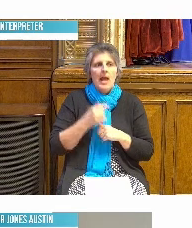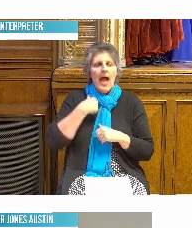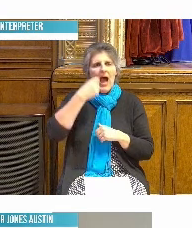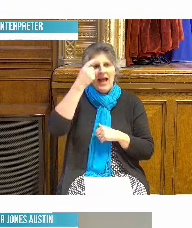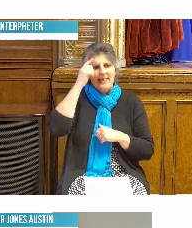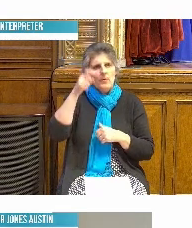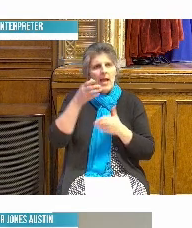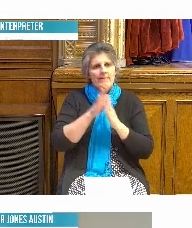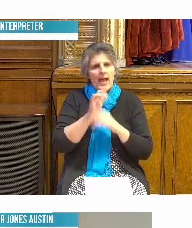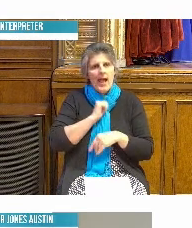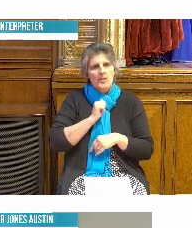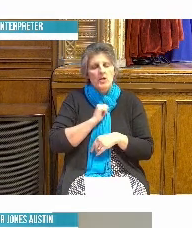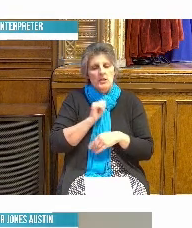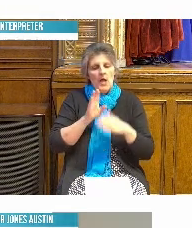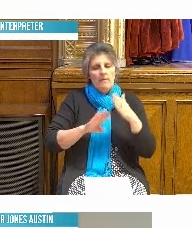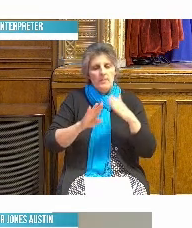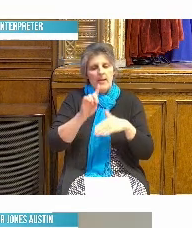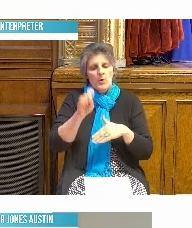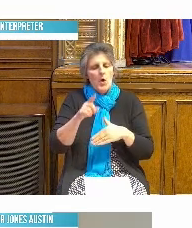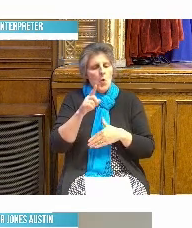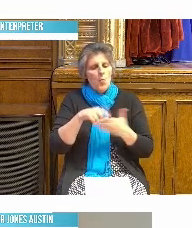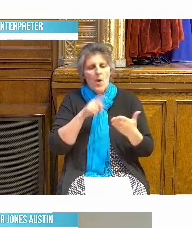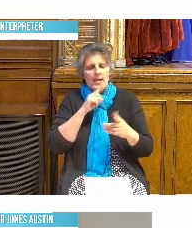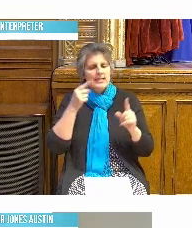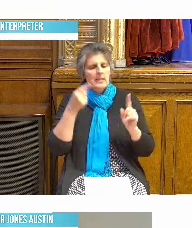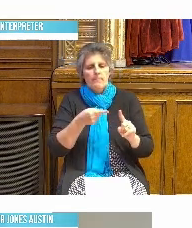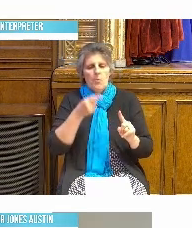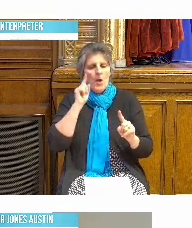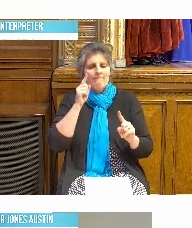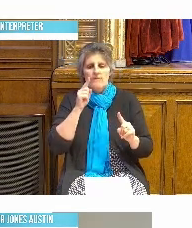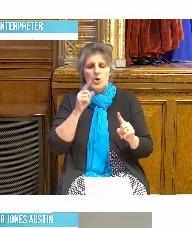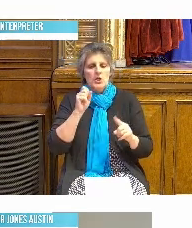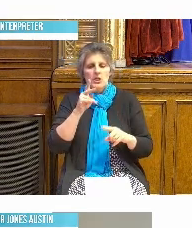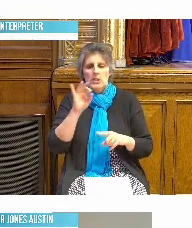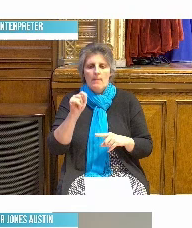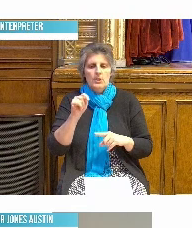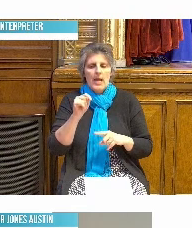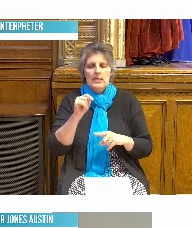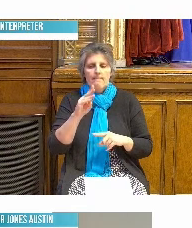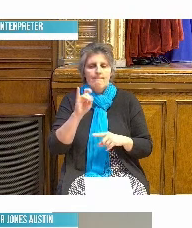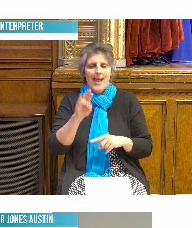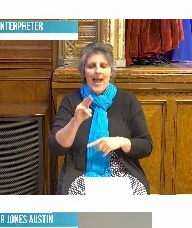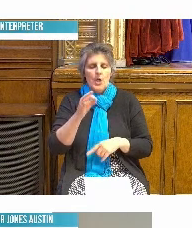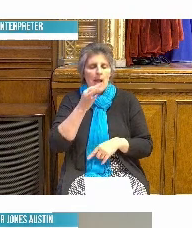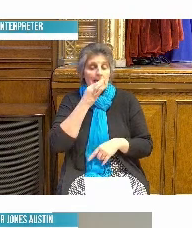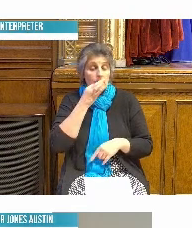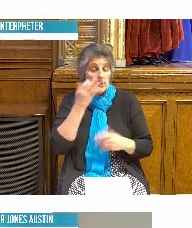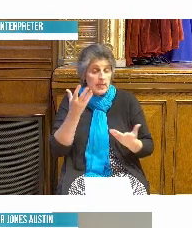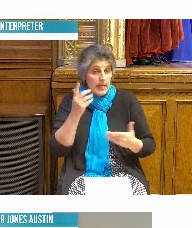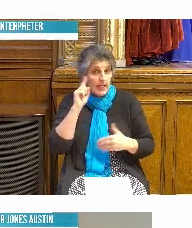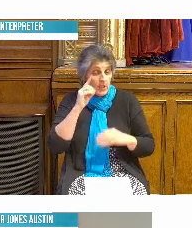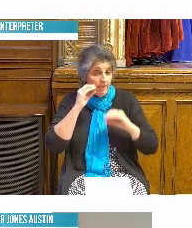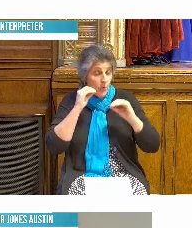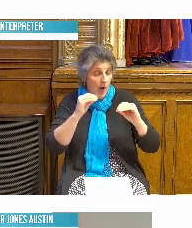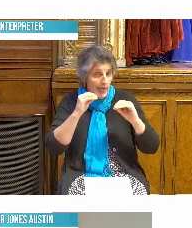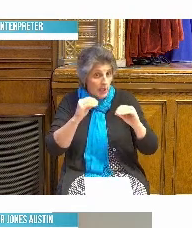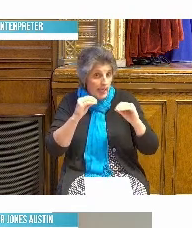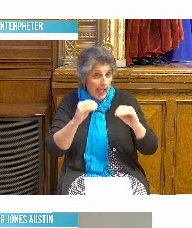to ask ourselves the basic question: what is the point of subject matter experts? Is it for